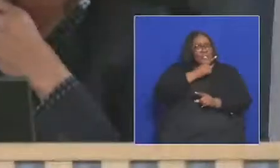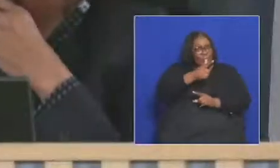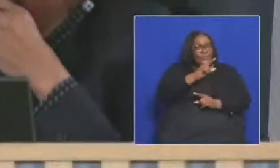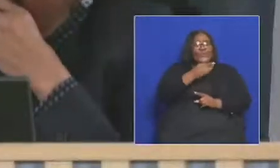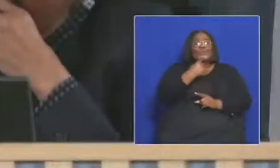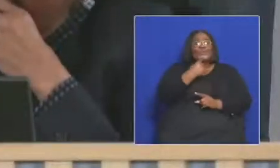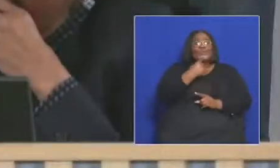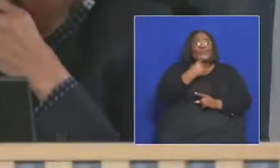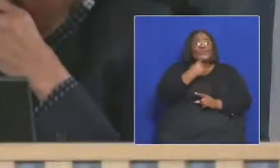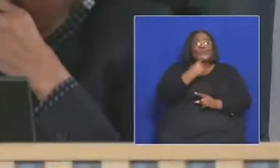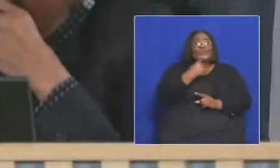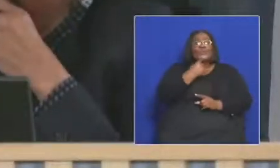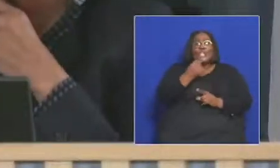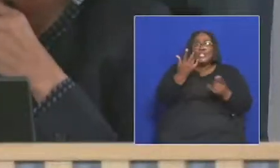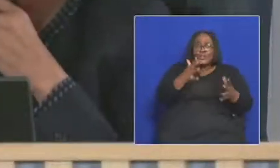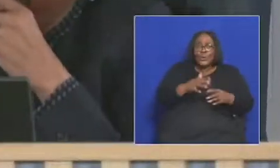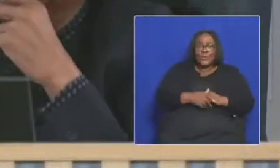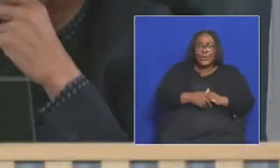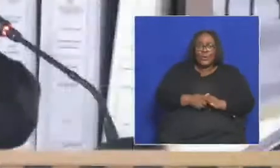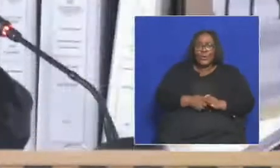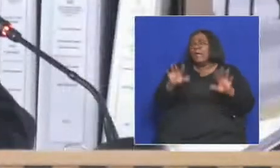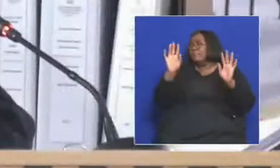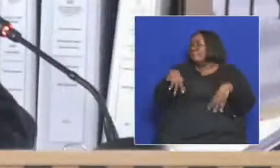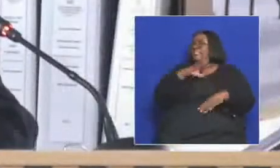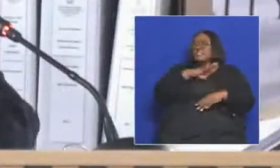Okay, it's fine. I said that.